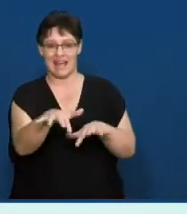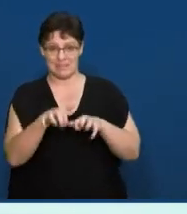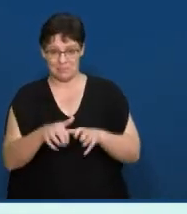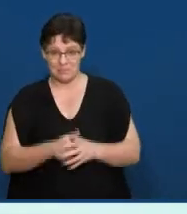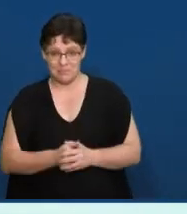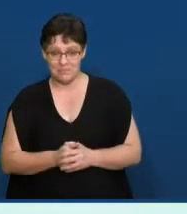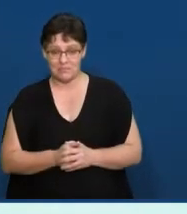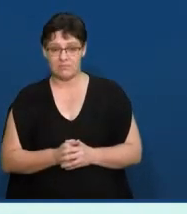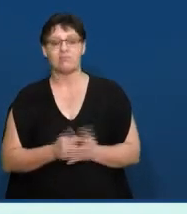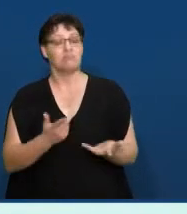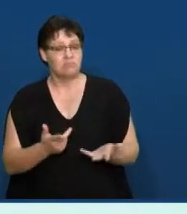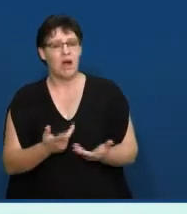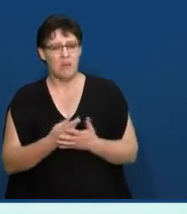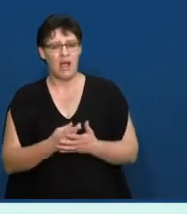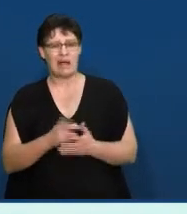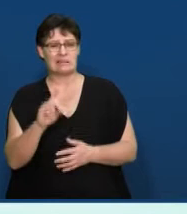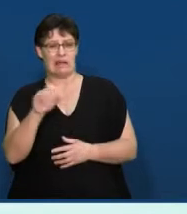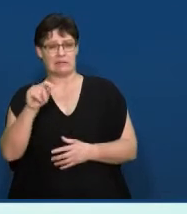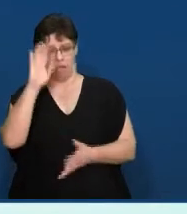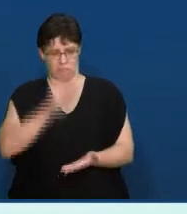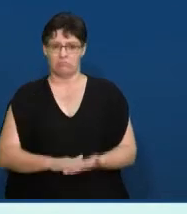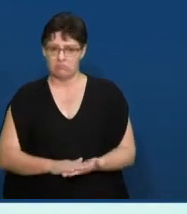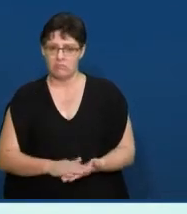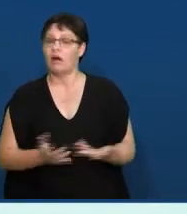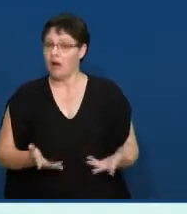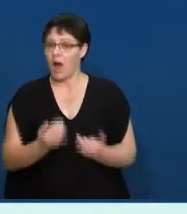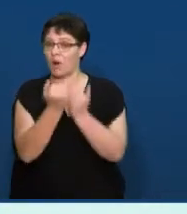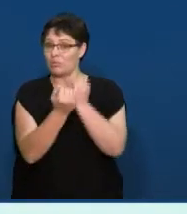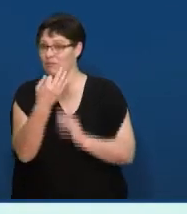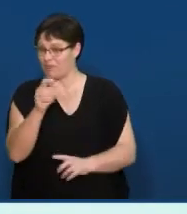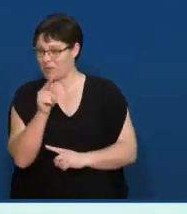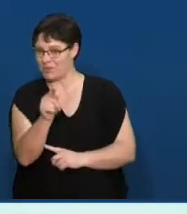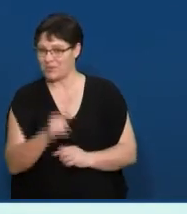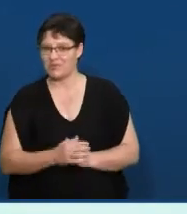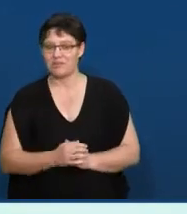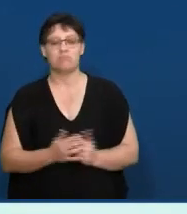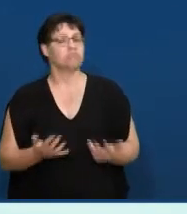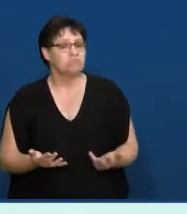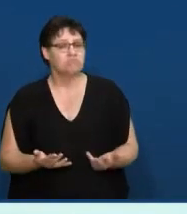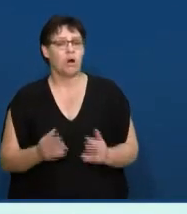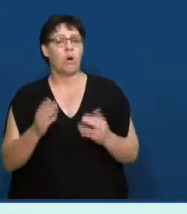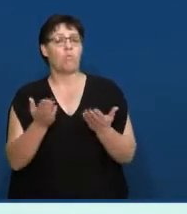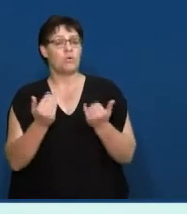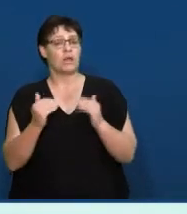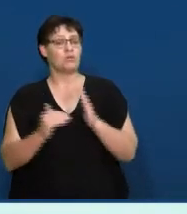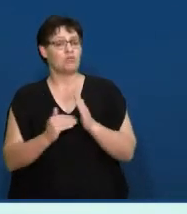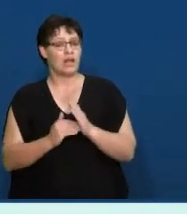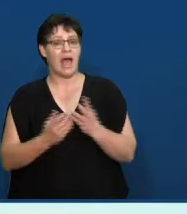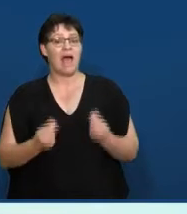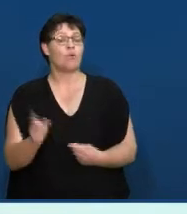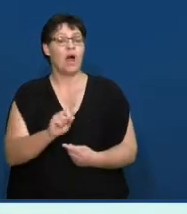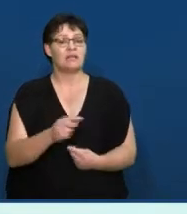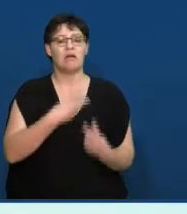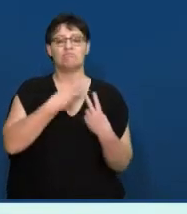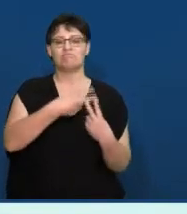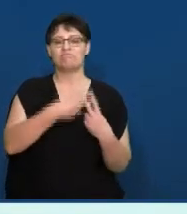exams. If you've ever run out of data, then this next competition is just for you. Matrix is bringing you the